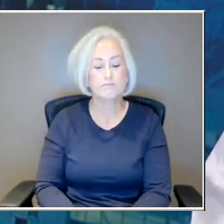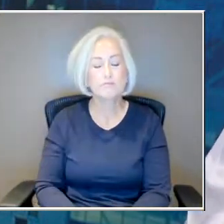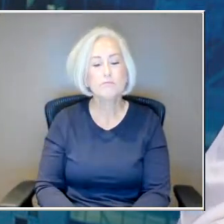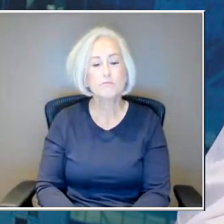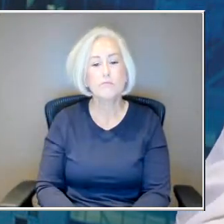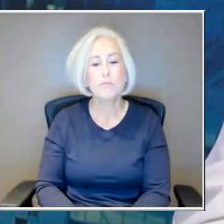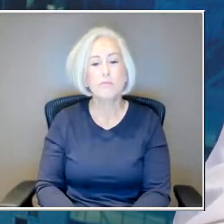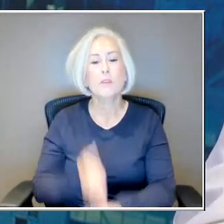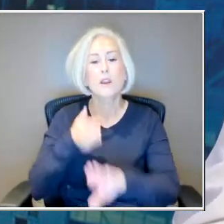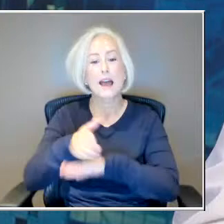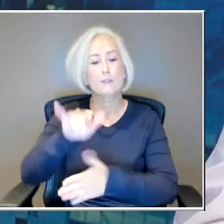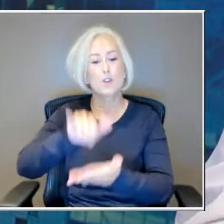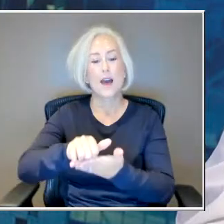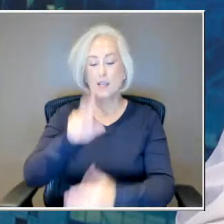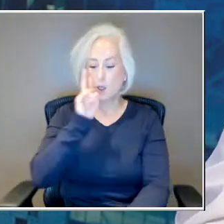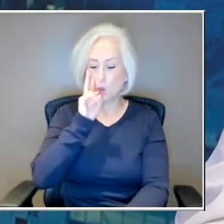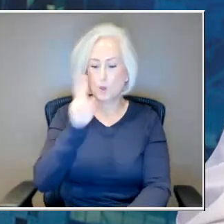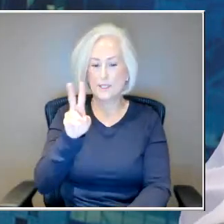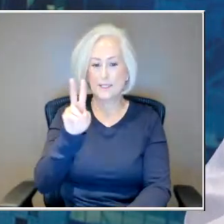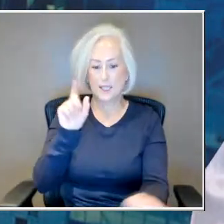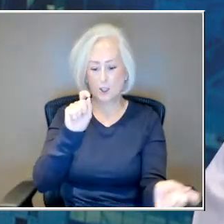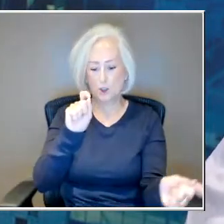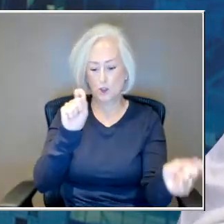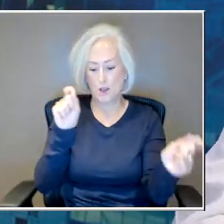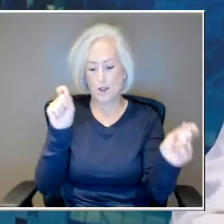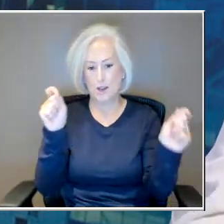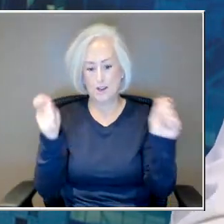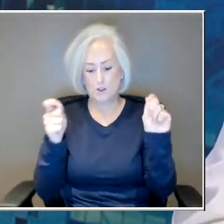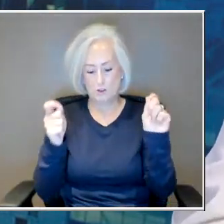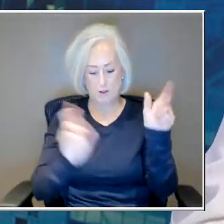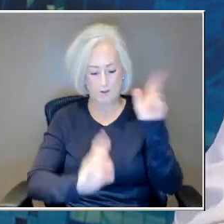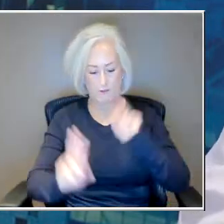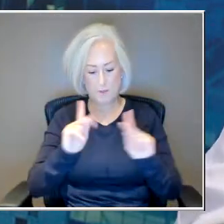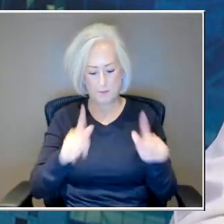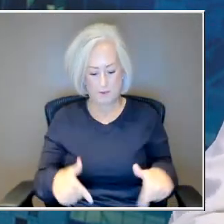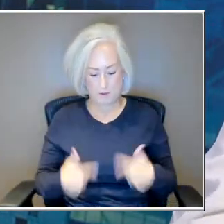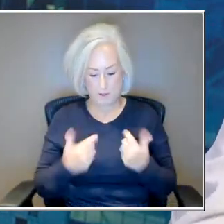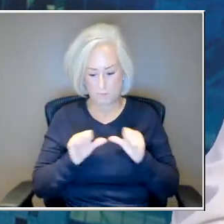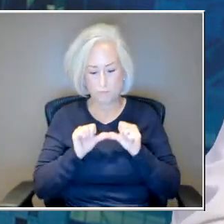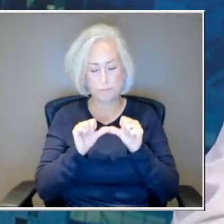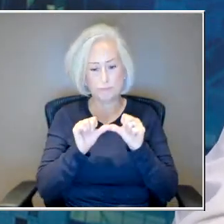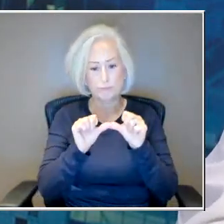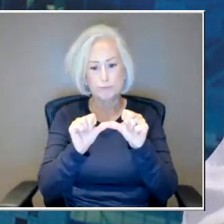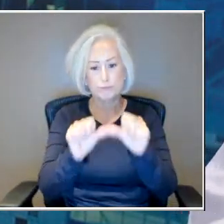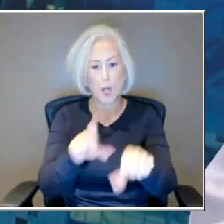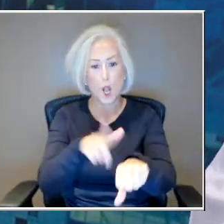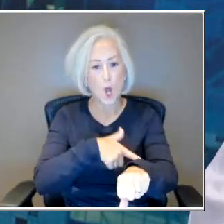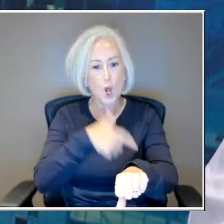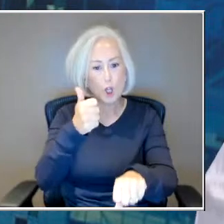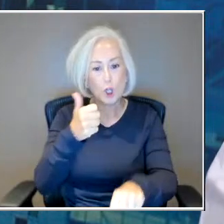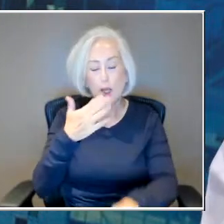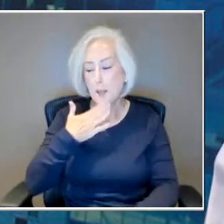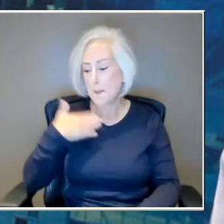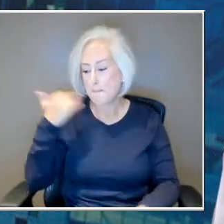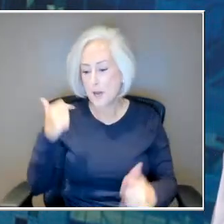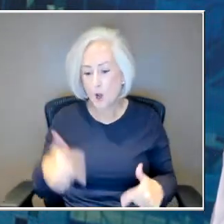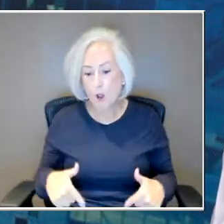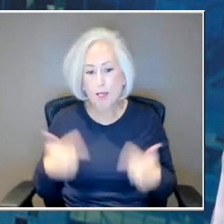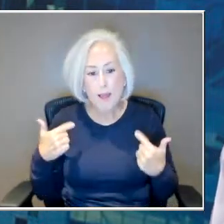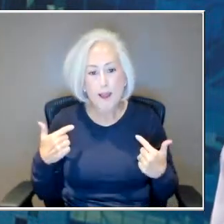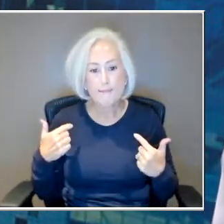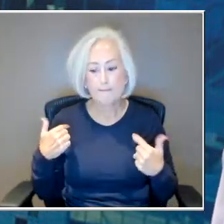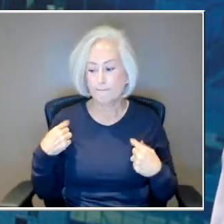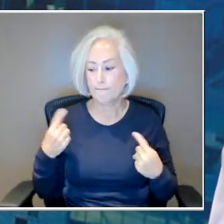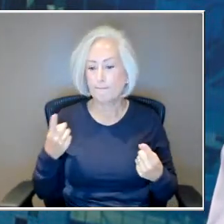seeing a shift of the survival rate. Patients are living longer. They have better quality of life since that time. So we're talking about like